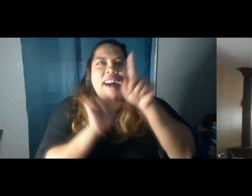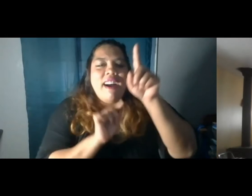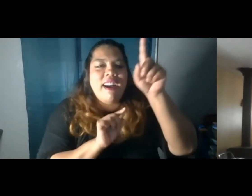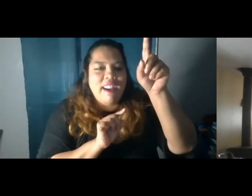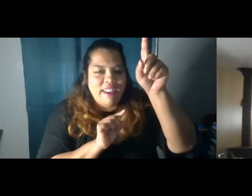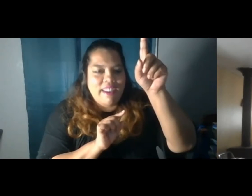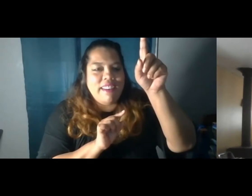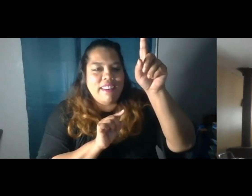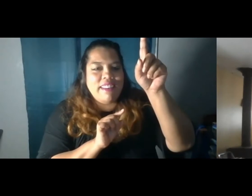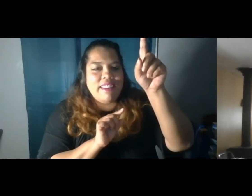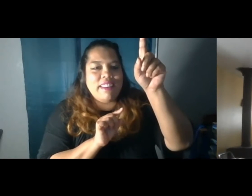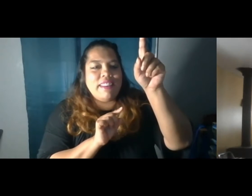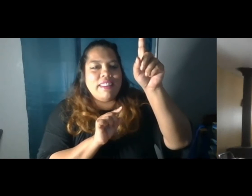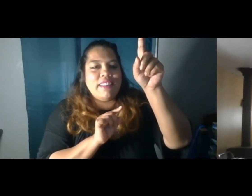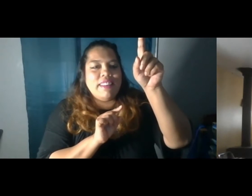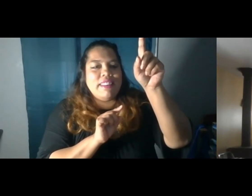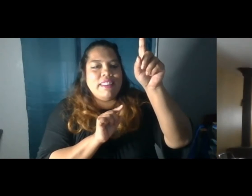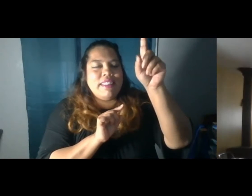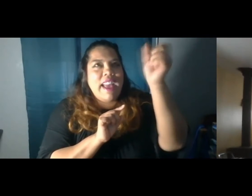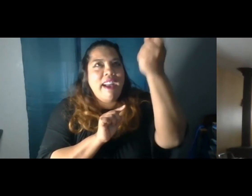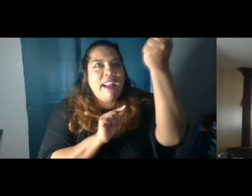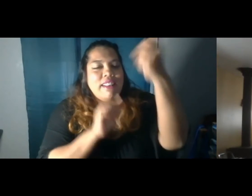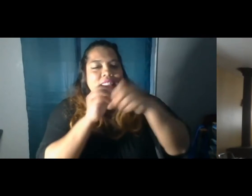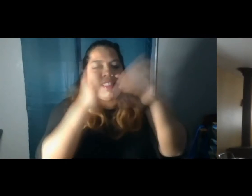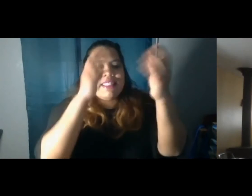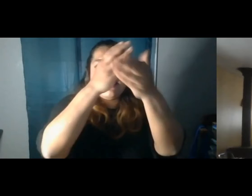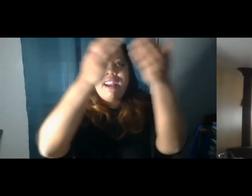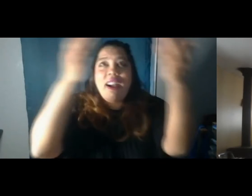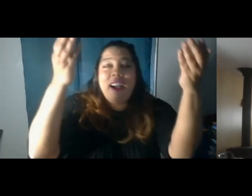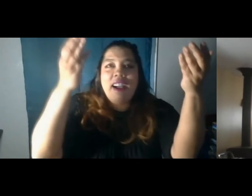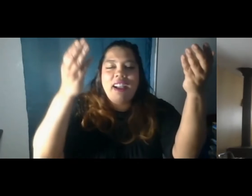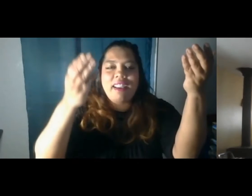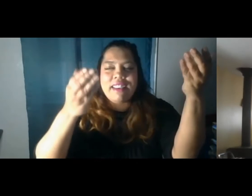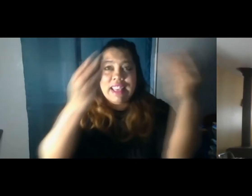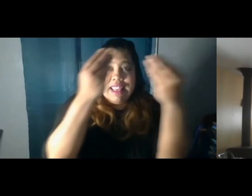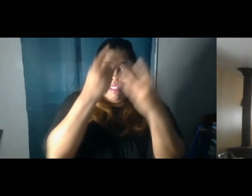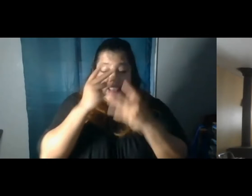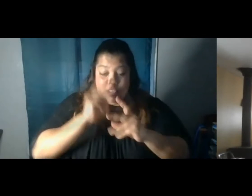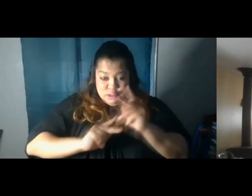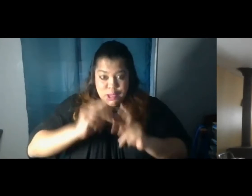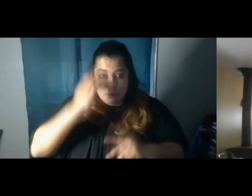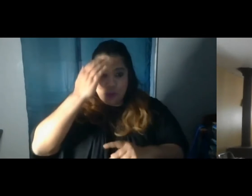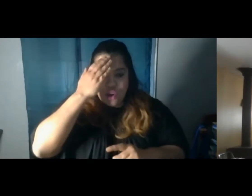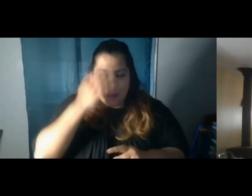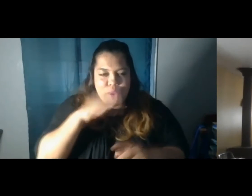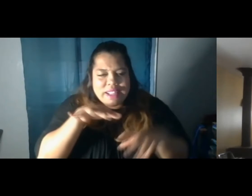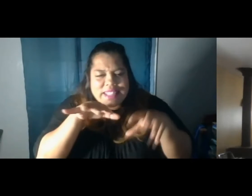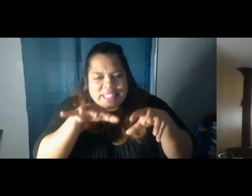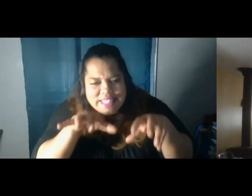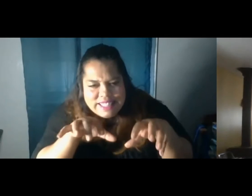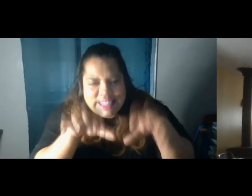says, yes, dear ones, come this way. Come this way toward me